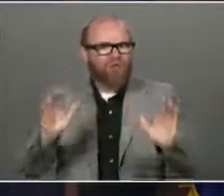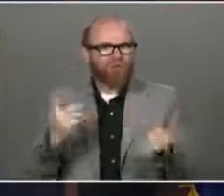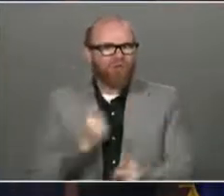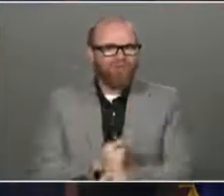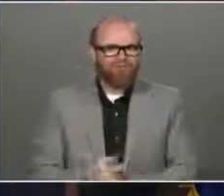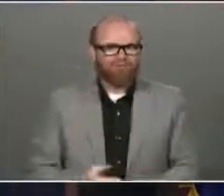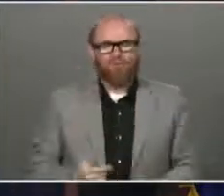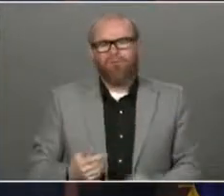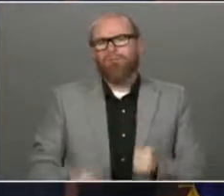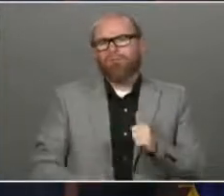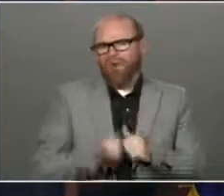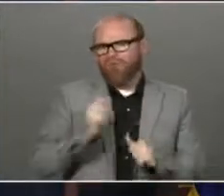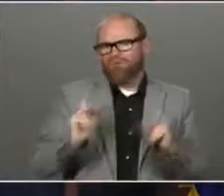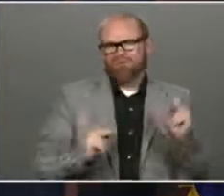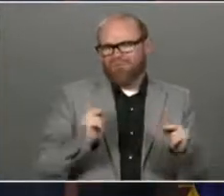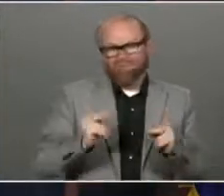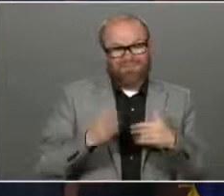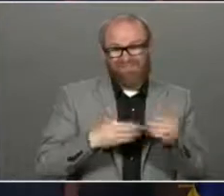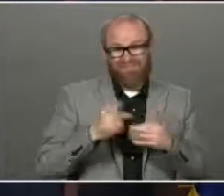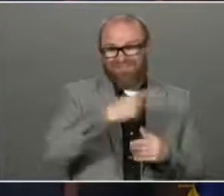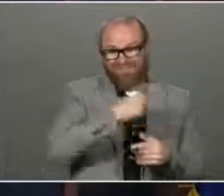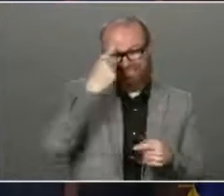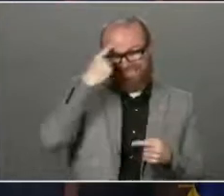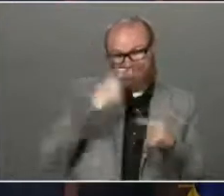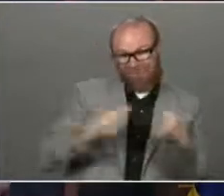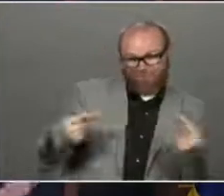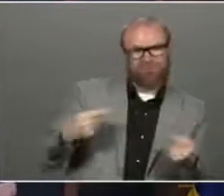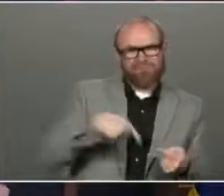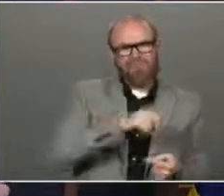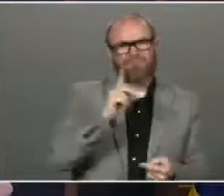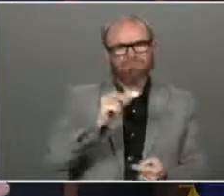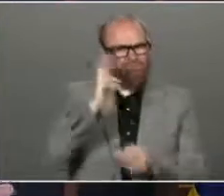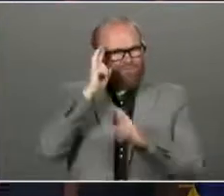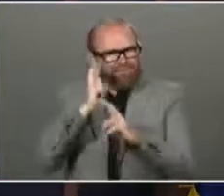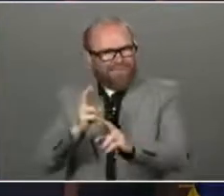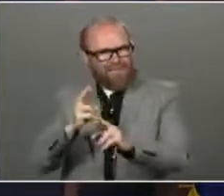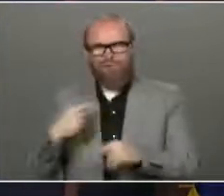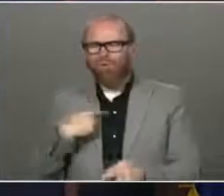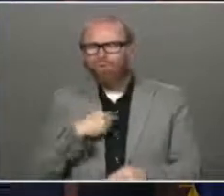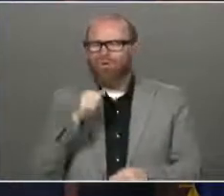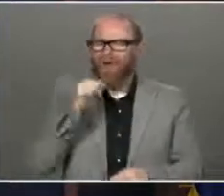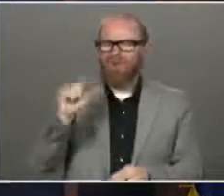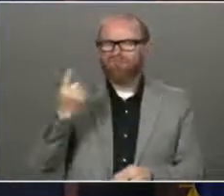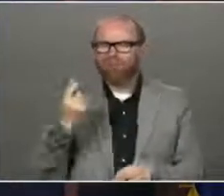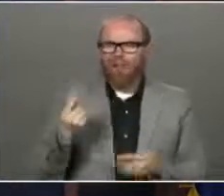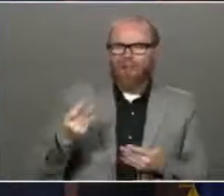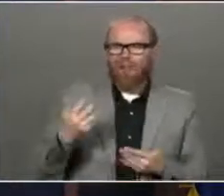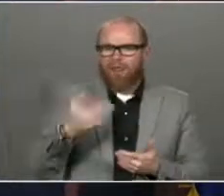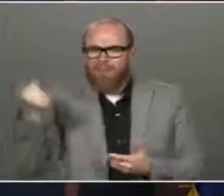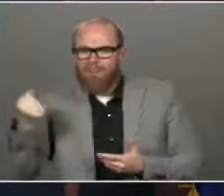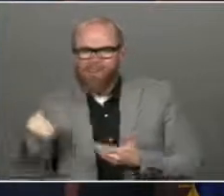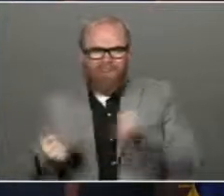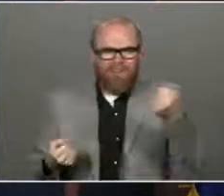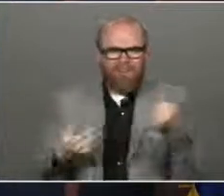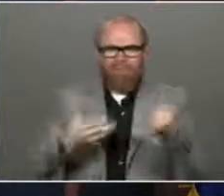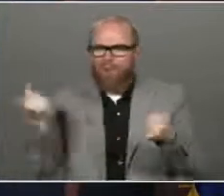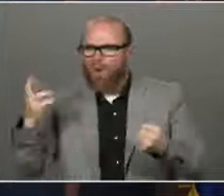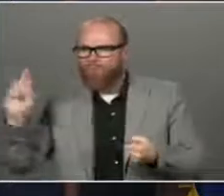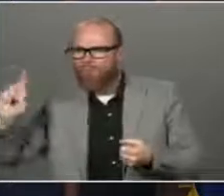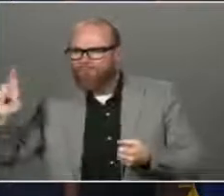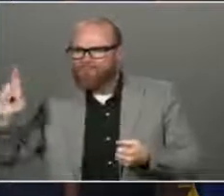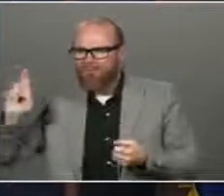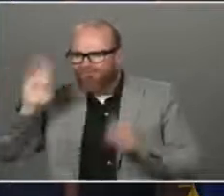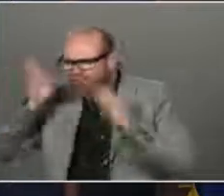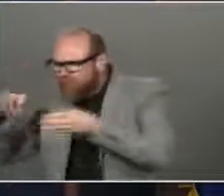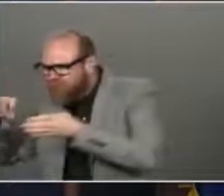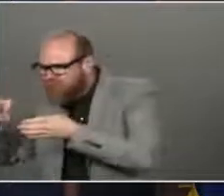that most people, even if they disagree, respect that we're not always just pandering, that we're not always just taking a poll and doing whatever the poll says we should do,